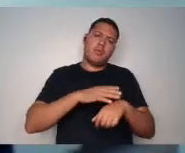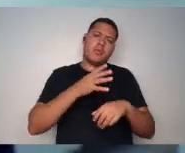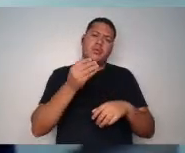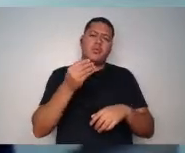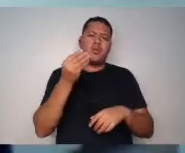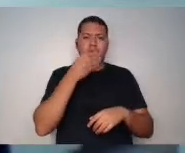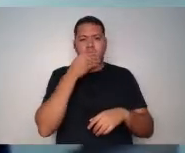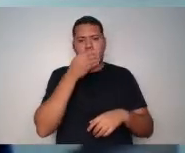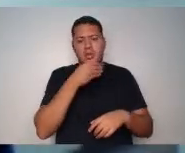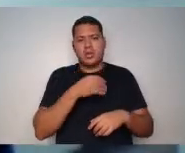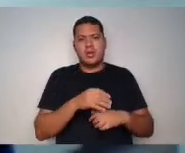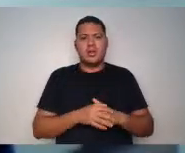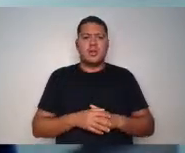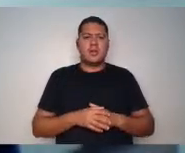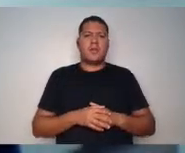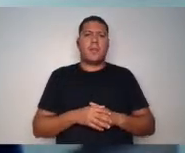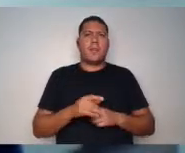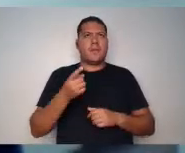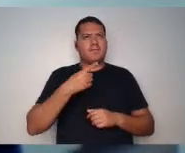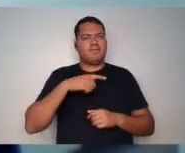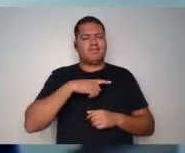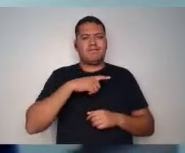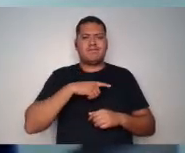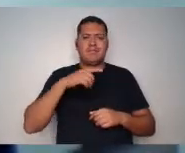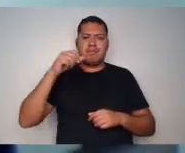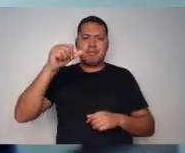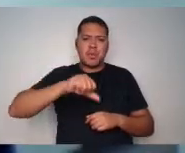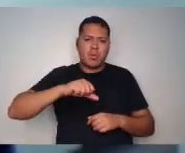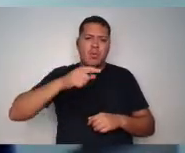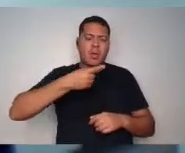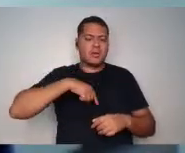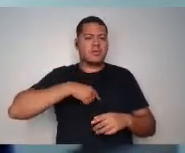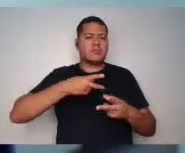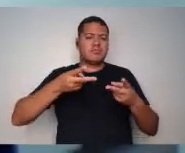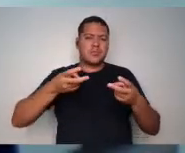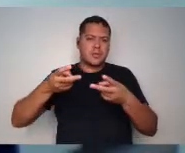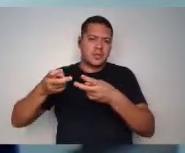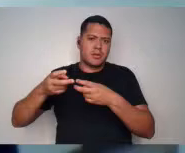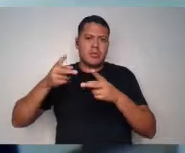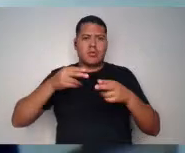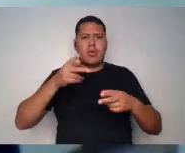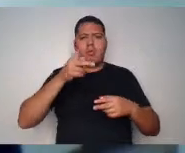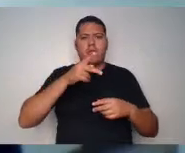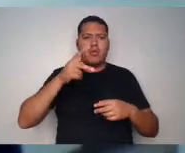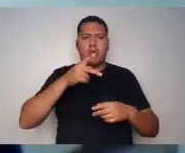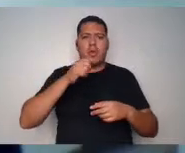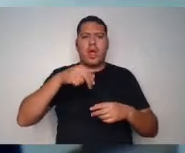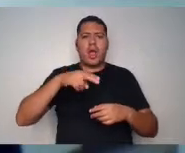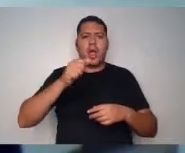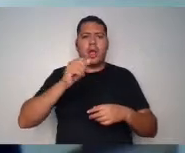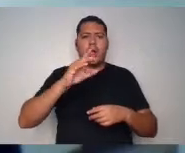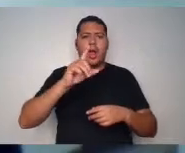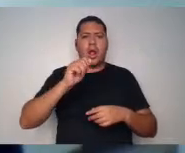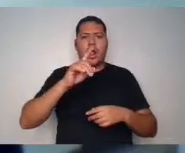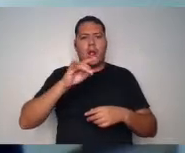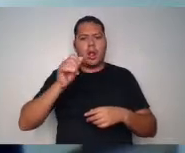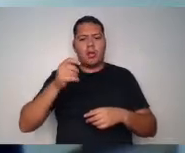moment, and this moment turns even more delicate now,